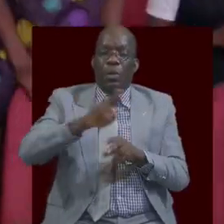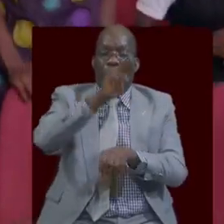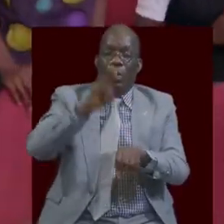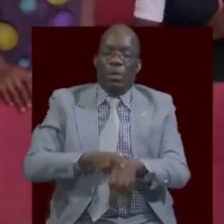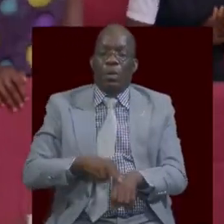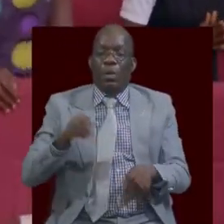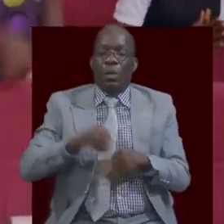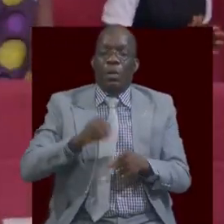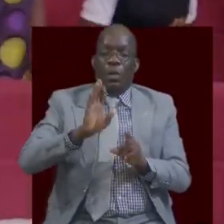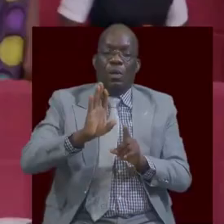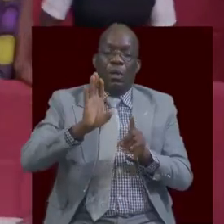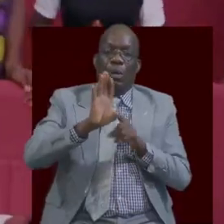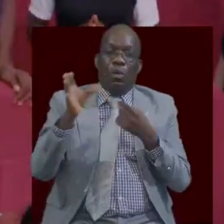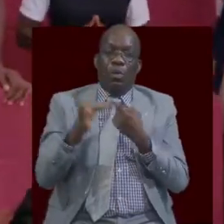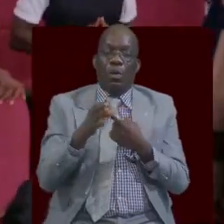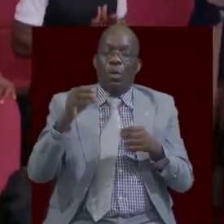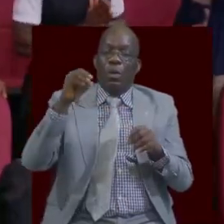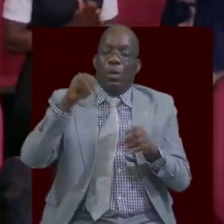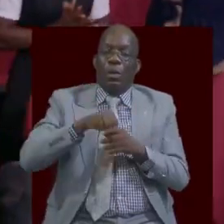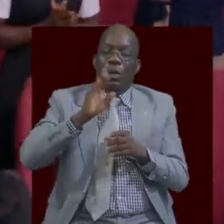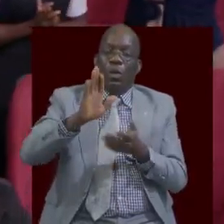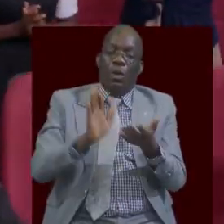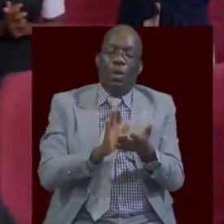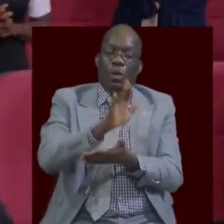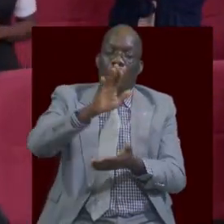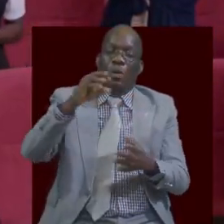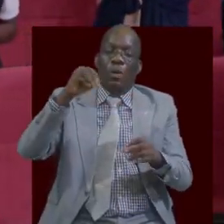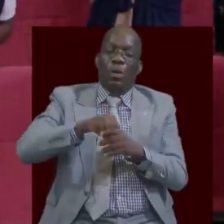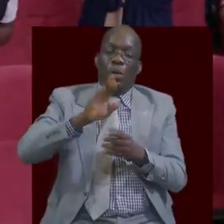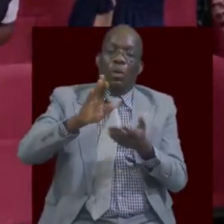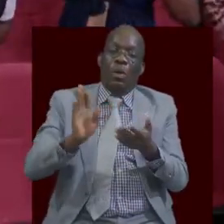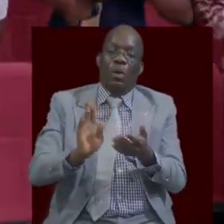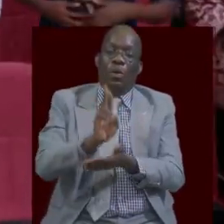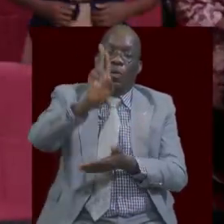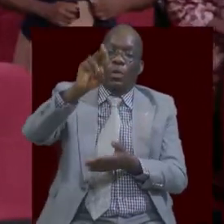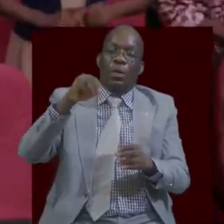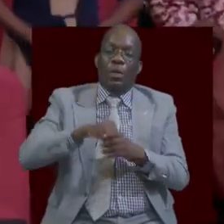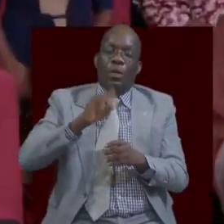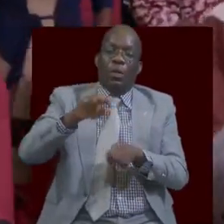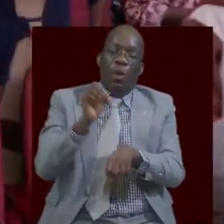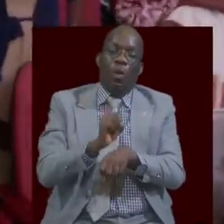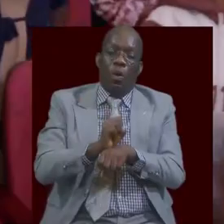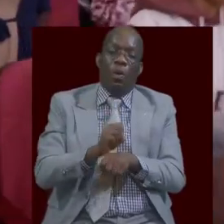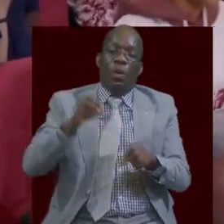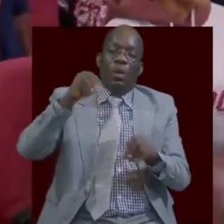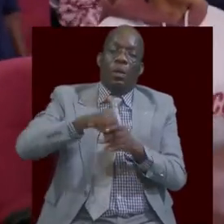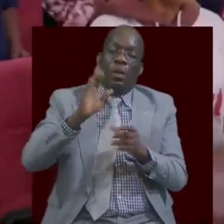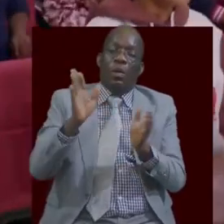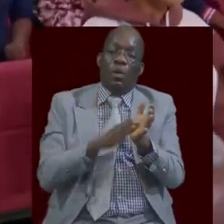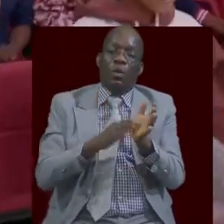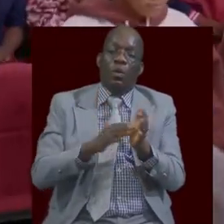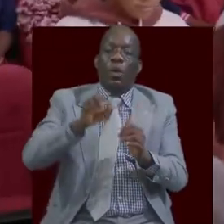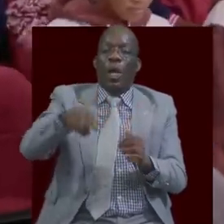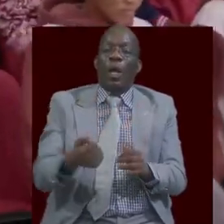your community, in your college, in your university, in your profession, in your school.